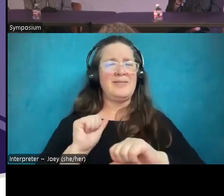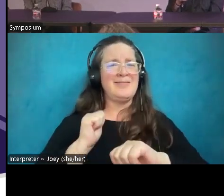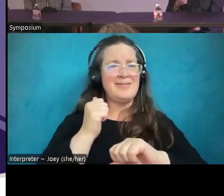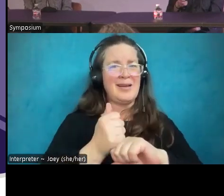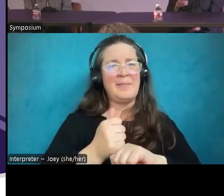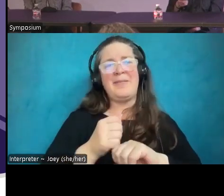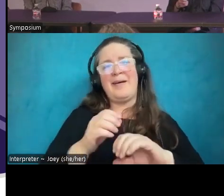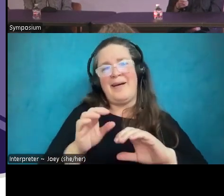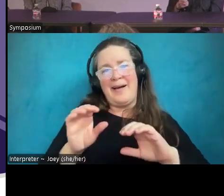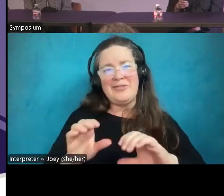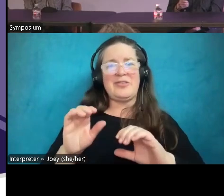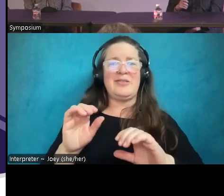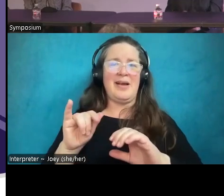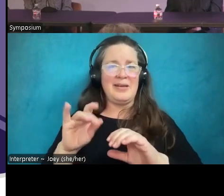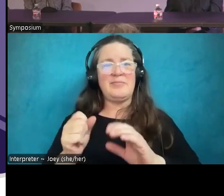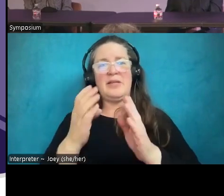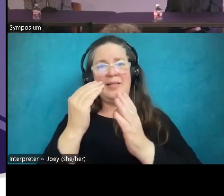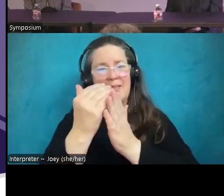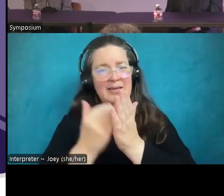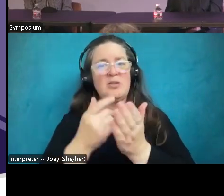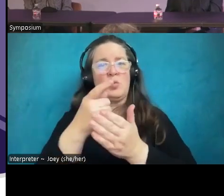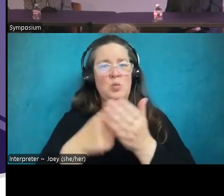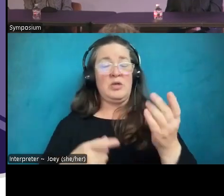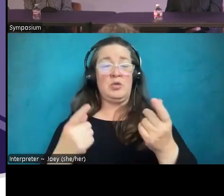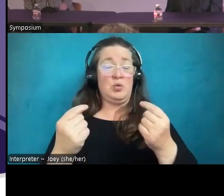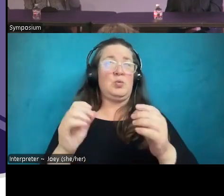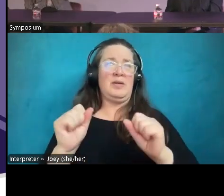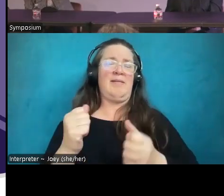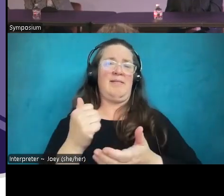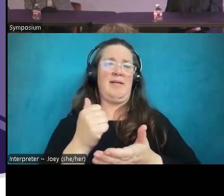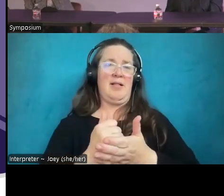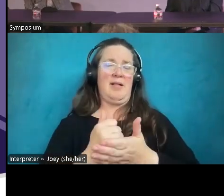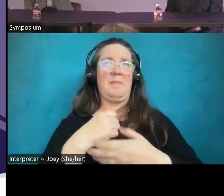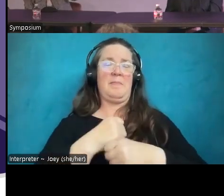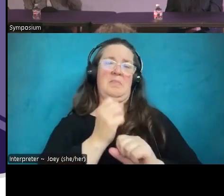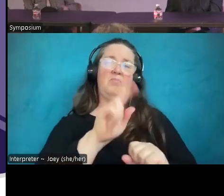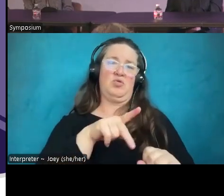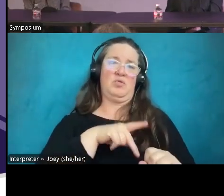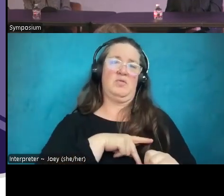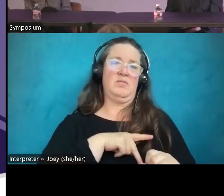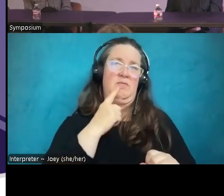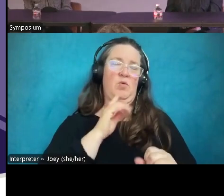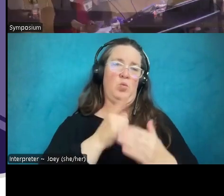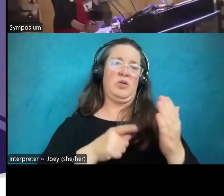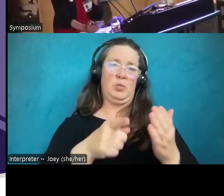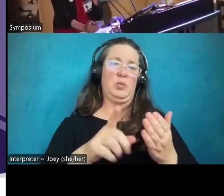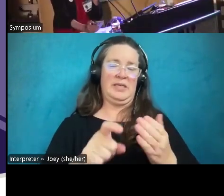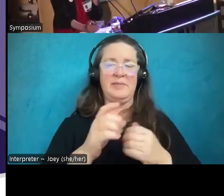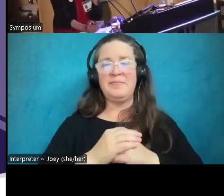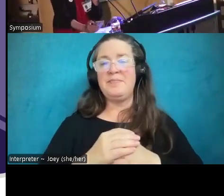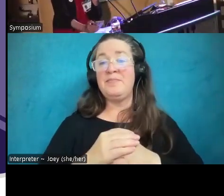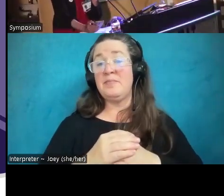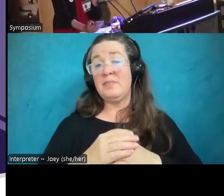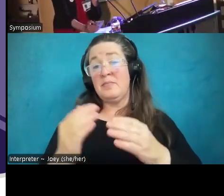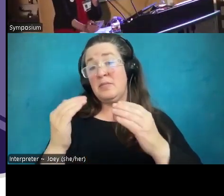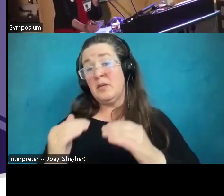strategies. Thank you so much, Gina and Fleur, for talking about this, because it's so very important for our patients to know that these services